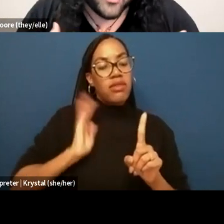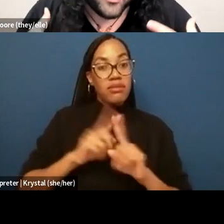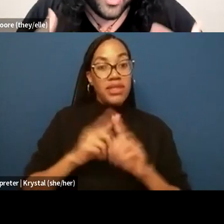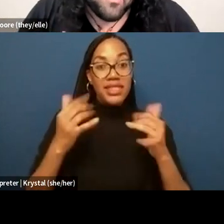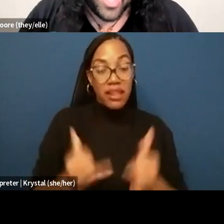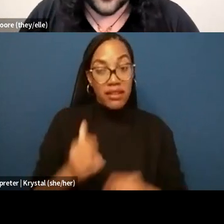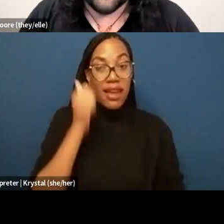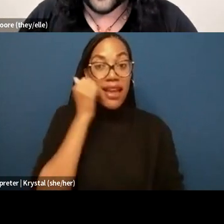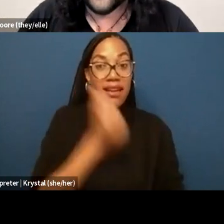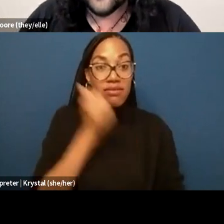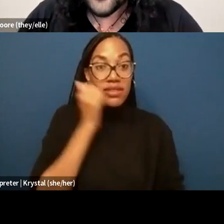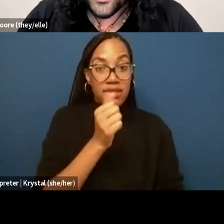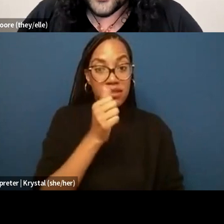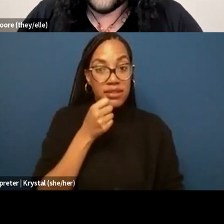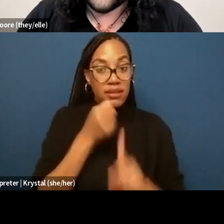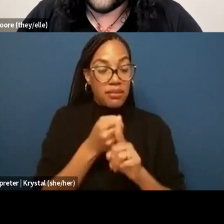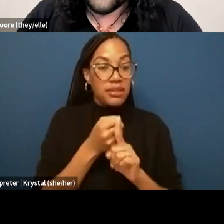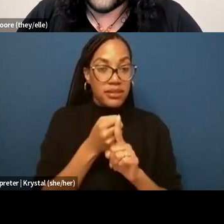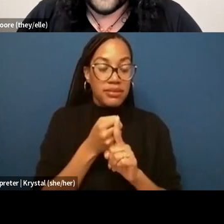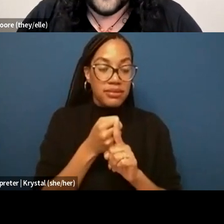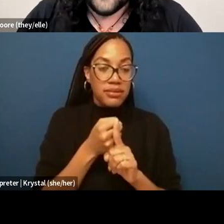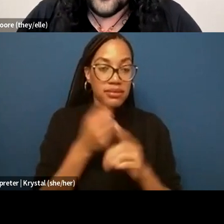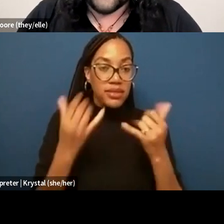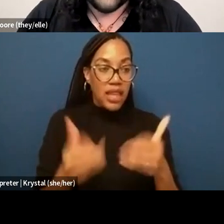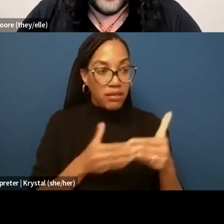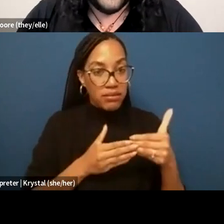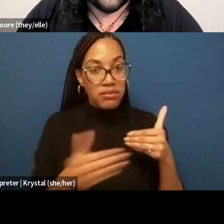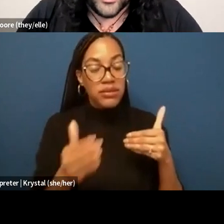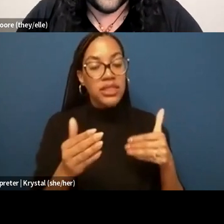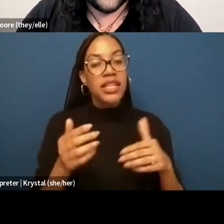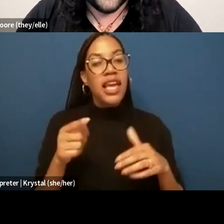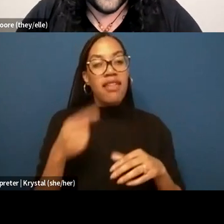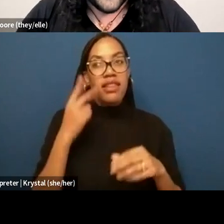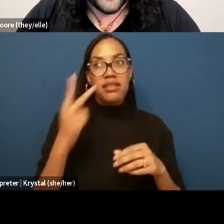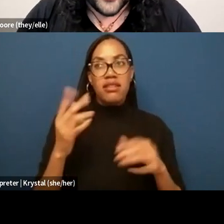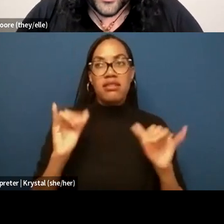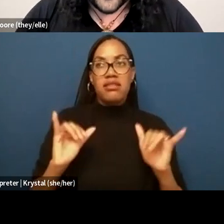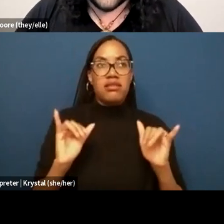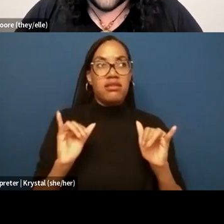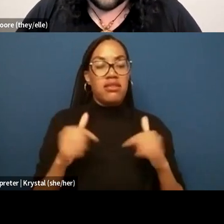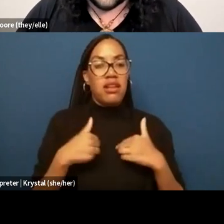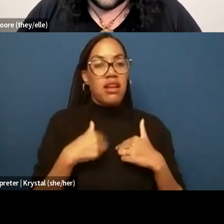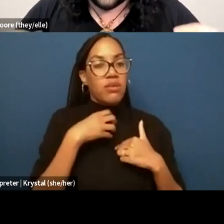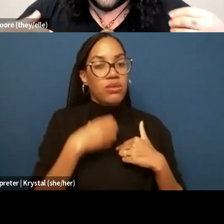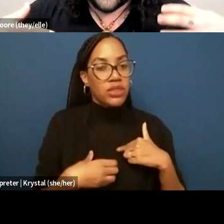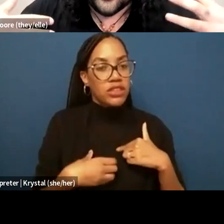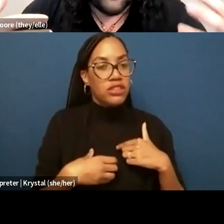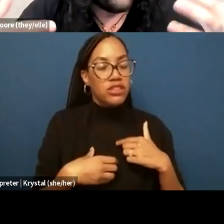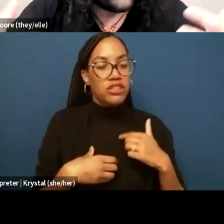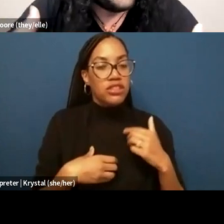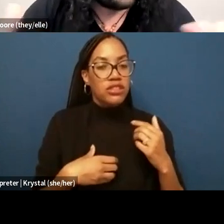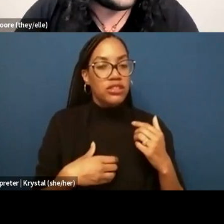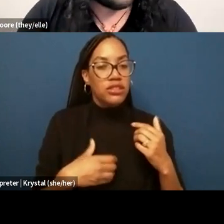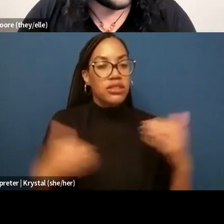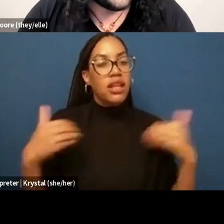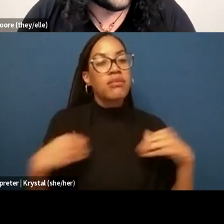everyday lives impacted by it. And they were saying, oh, I really wish that there were